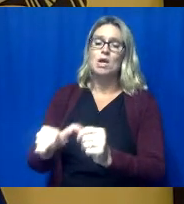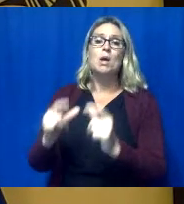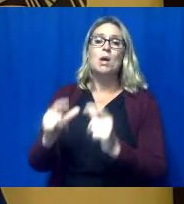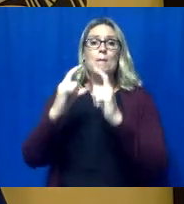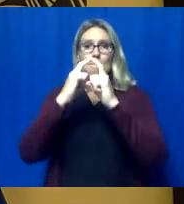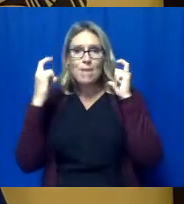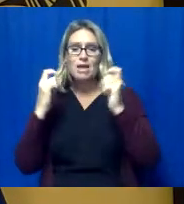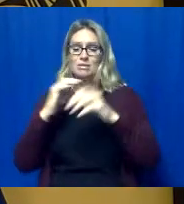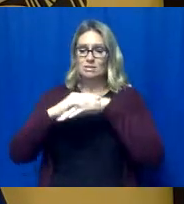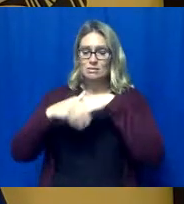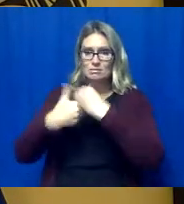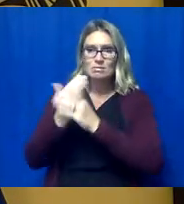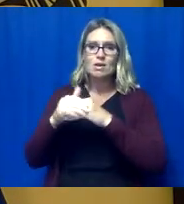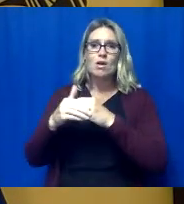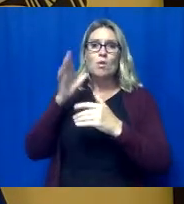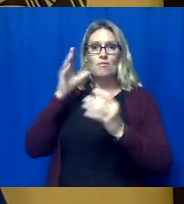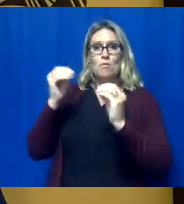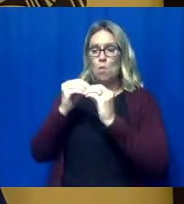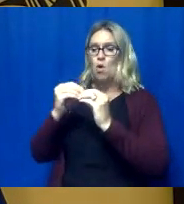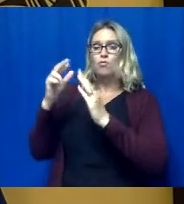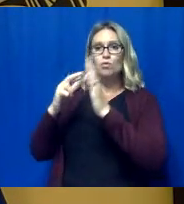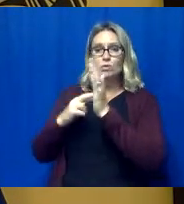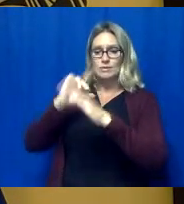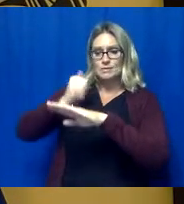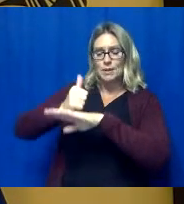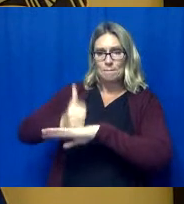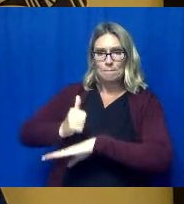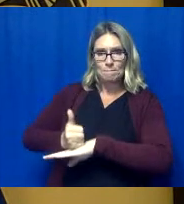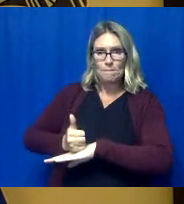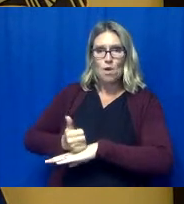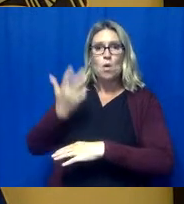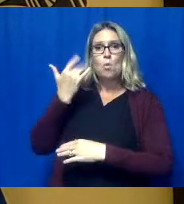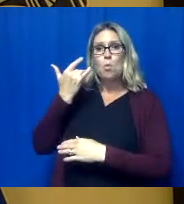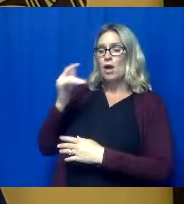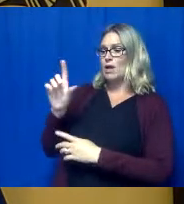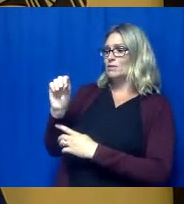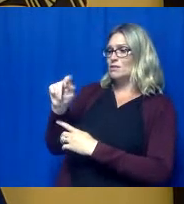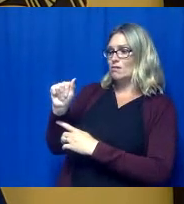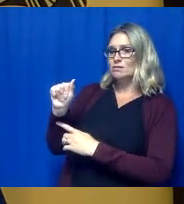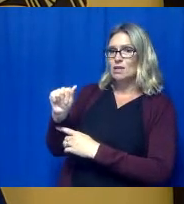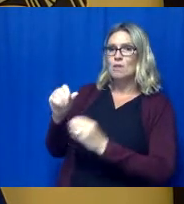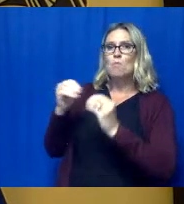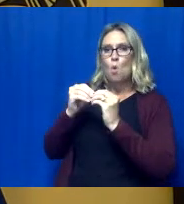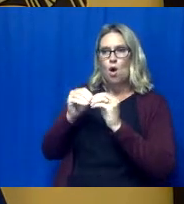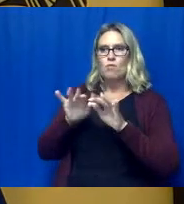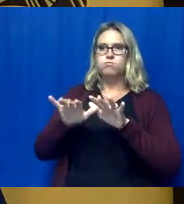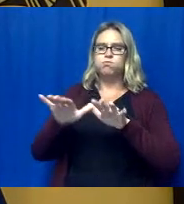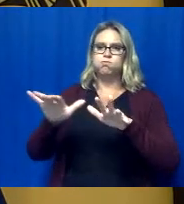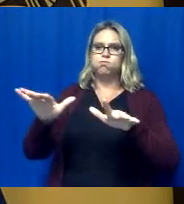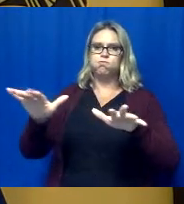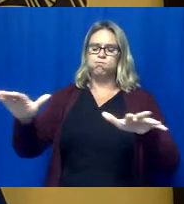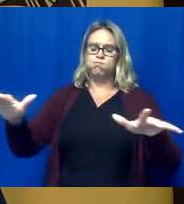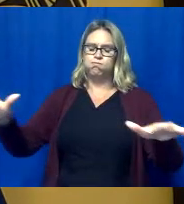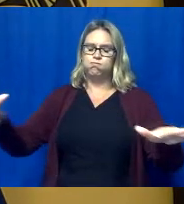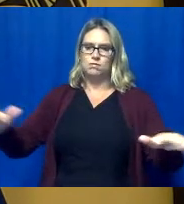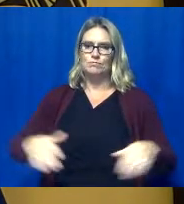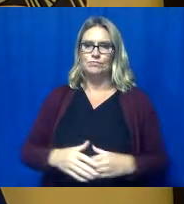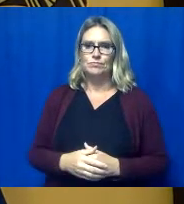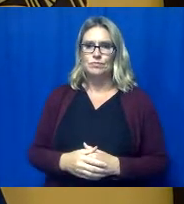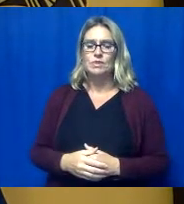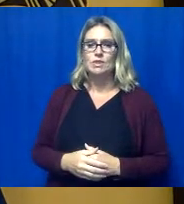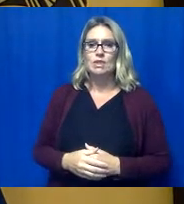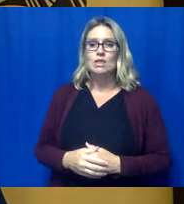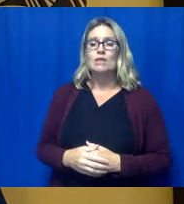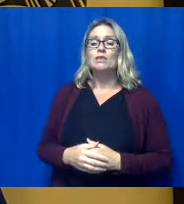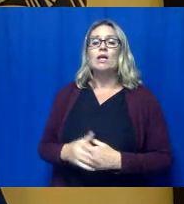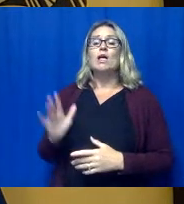to be necessary in the months ahead as the Delta and other variants move through our communities. In time, we will move beyond